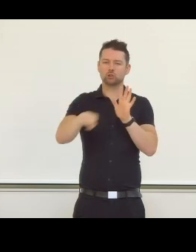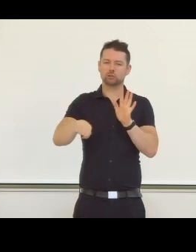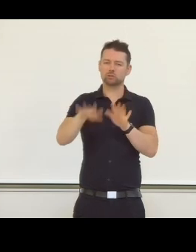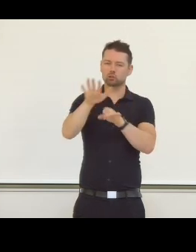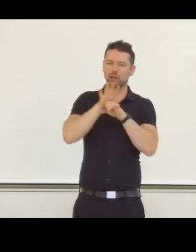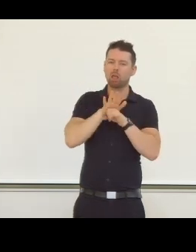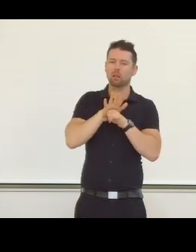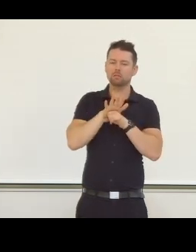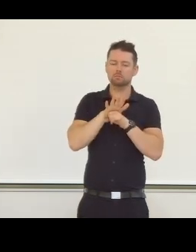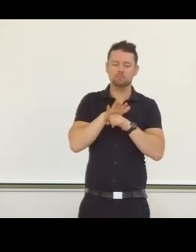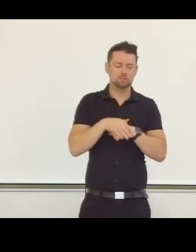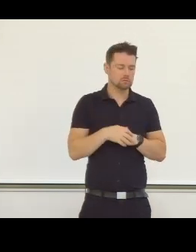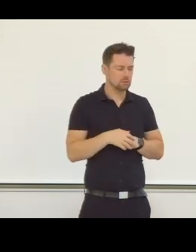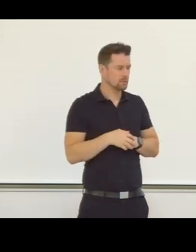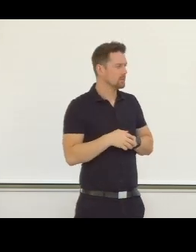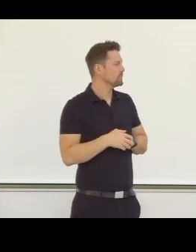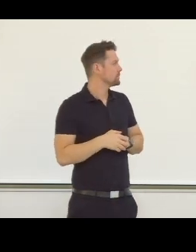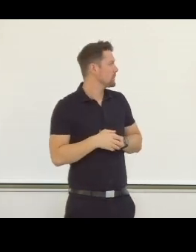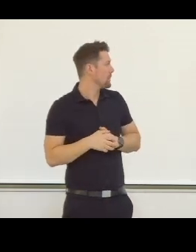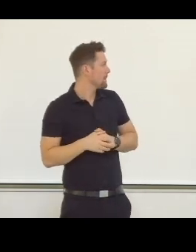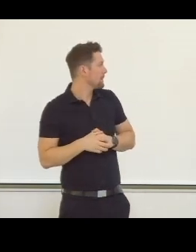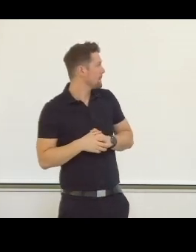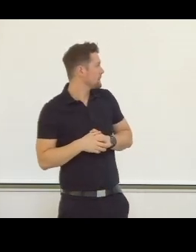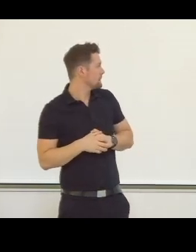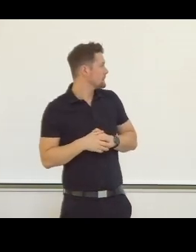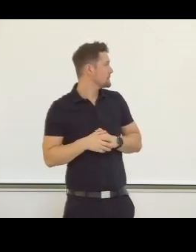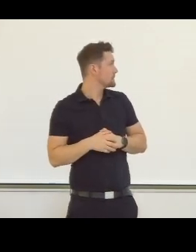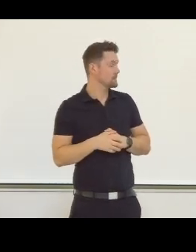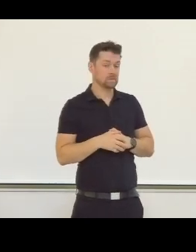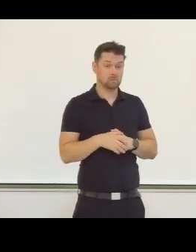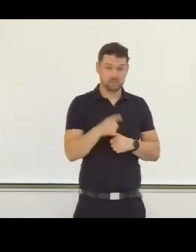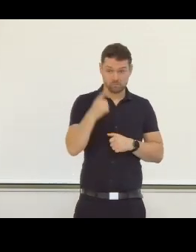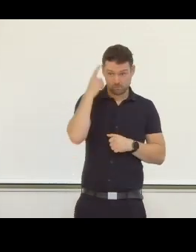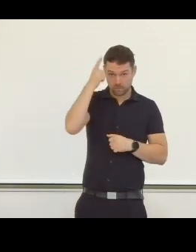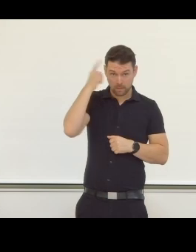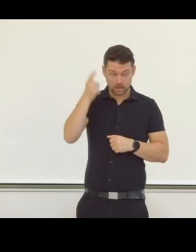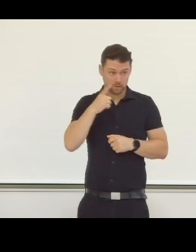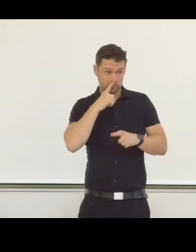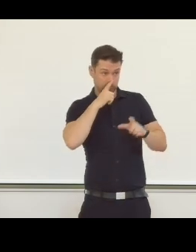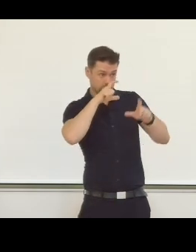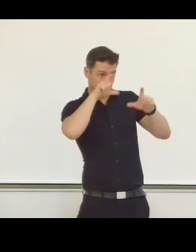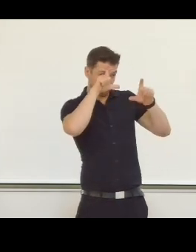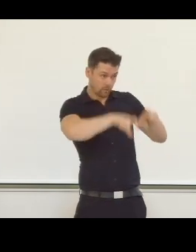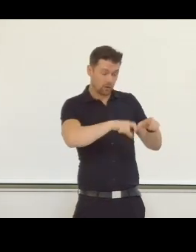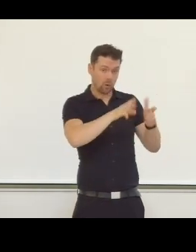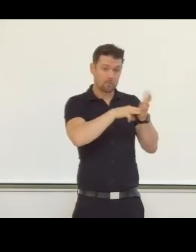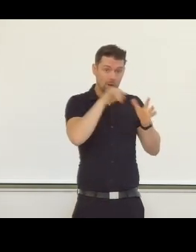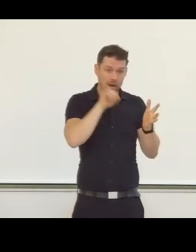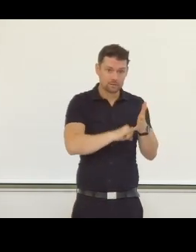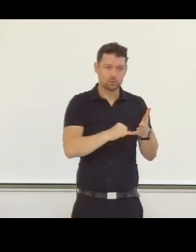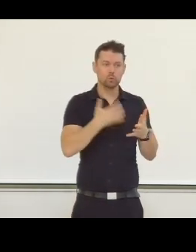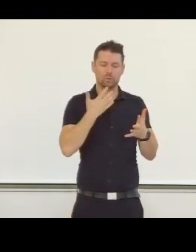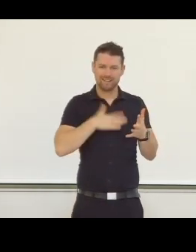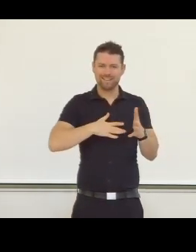that's fine. But if you are actually thinking about having a habitat on the moon or on Mars, you need some